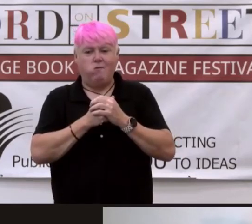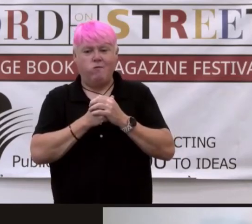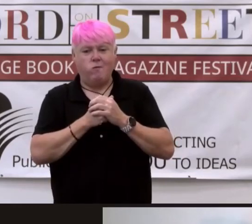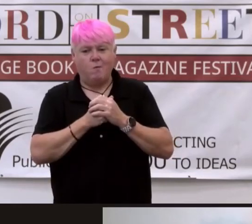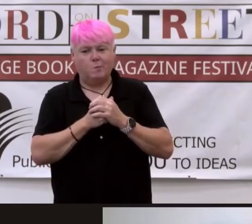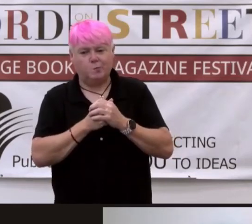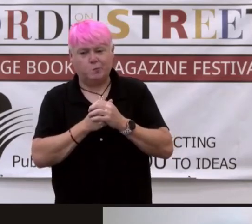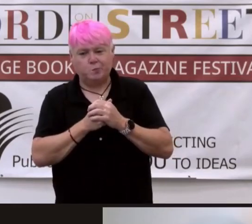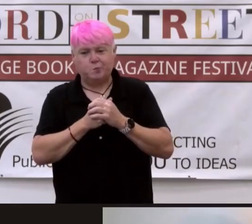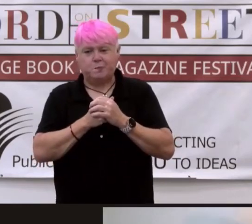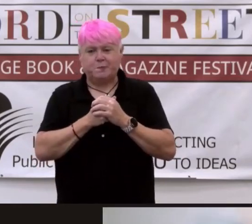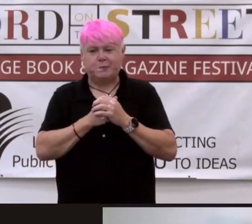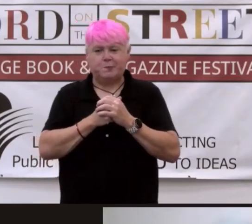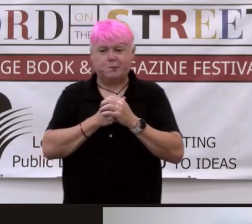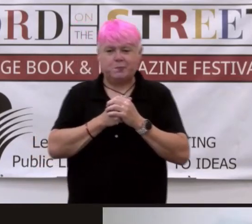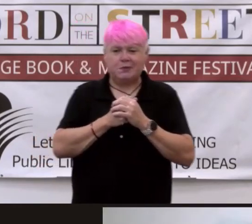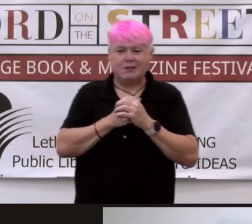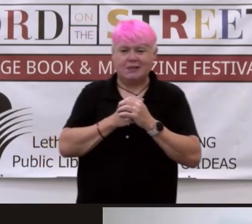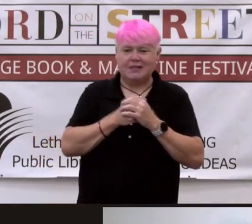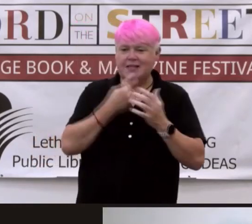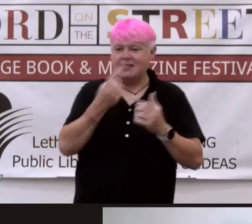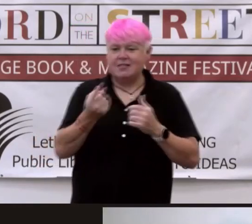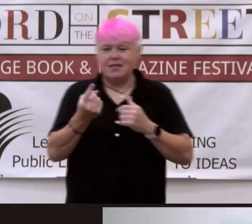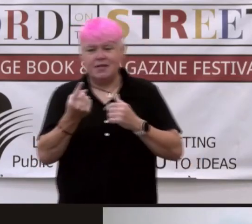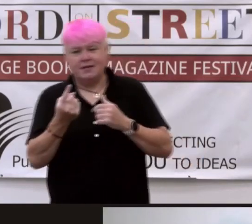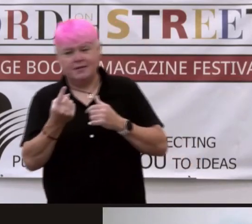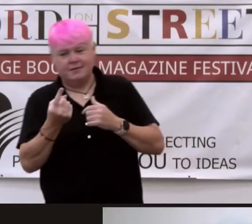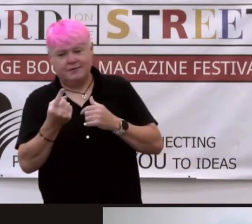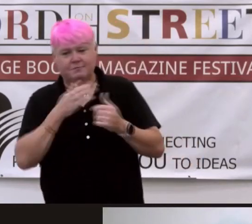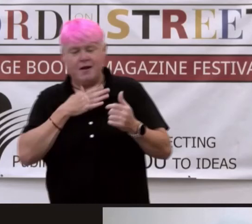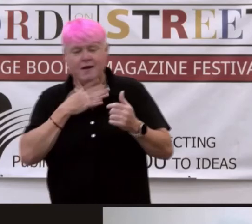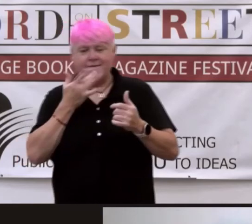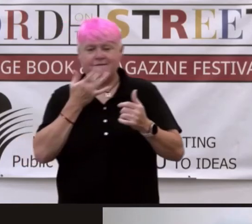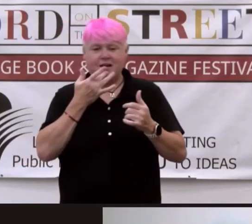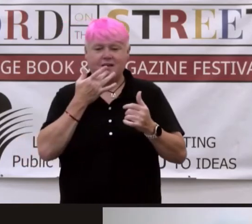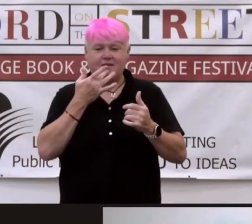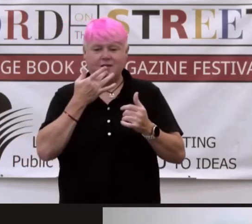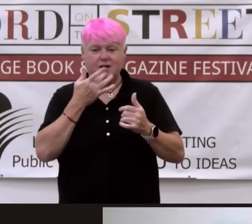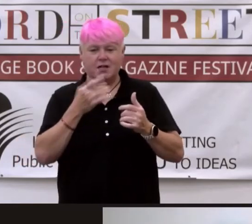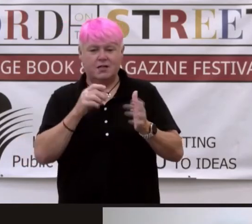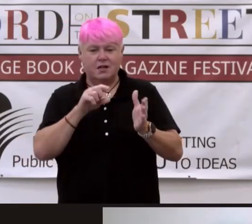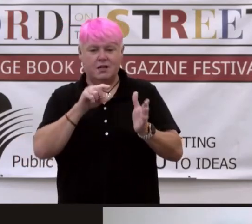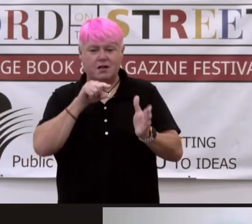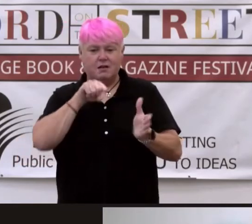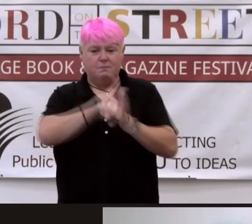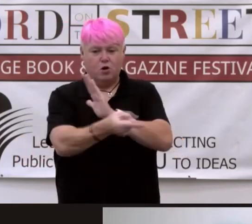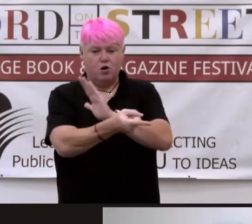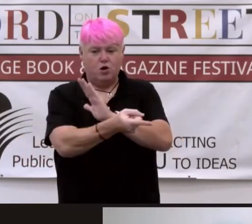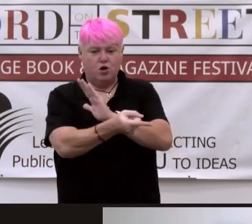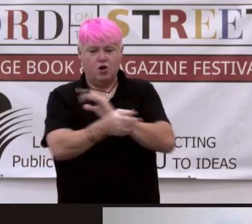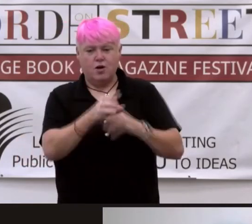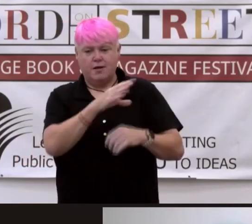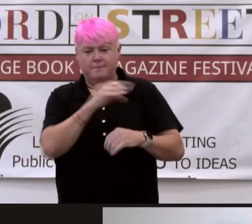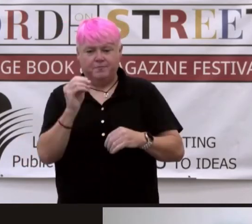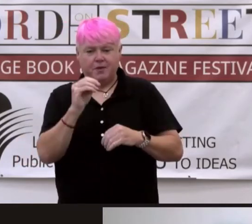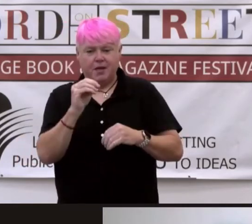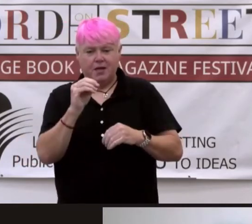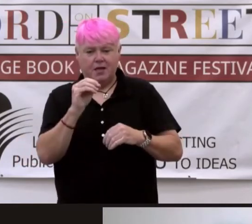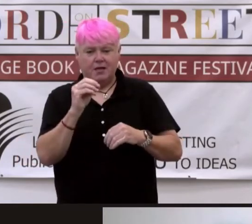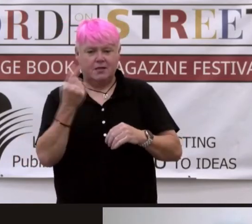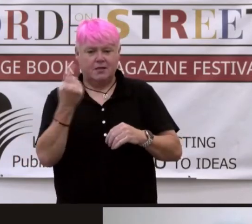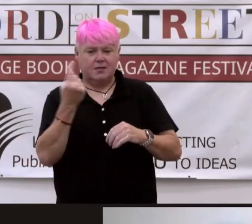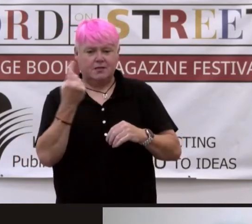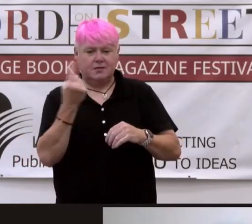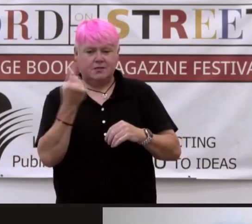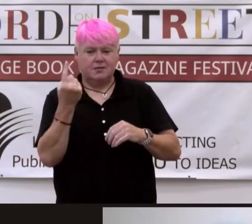podcast. What did he say? He said my favorite murder and somebody, I can never remember if it's somebody knows something or someone